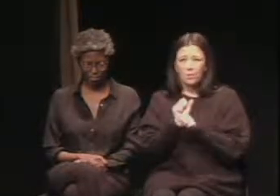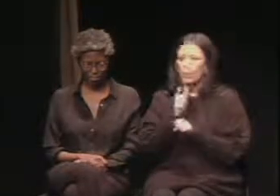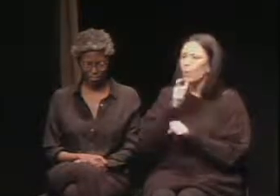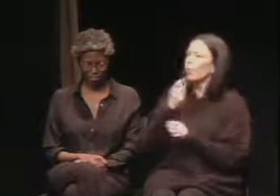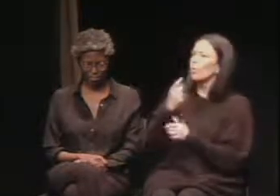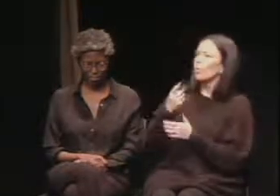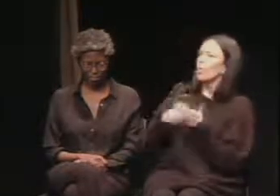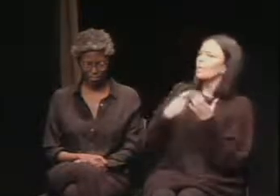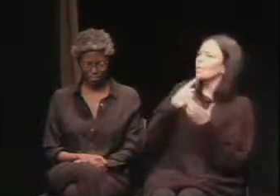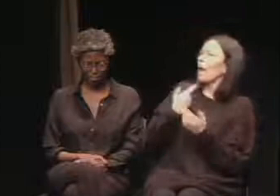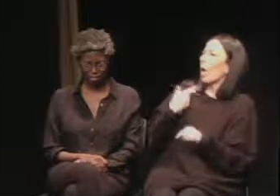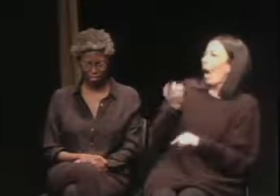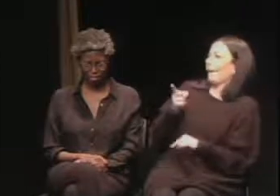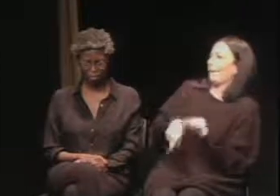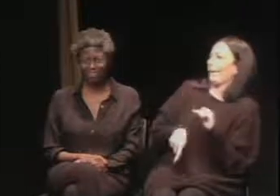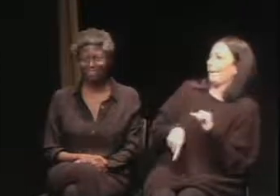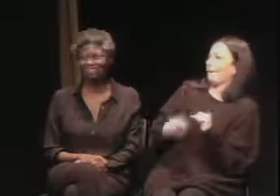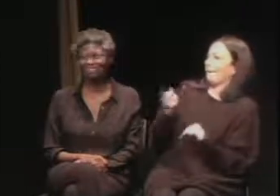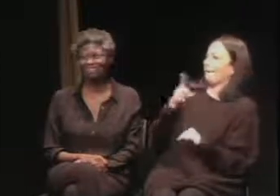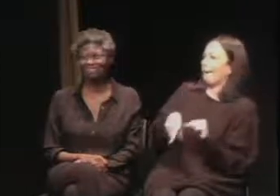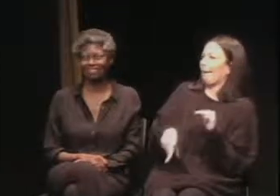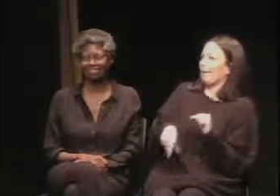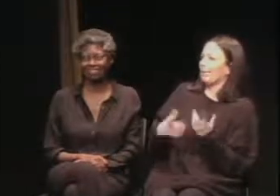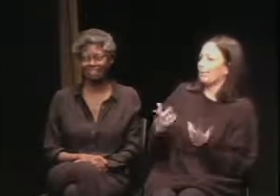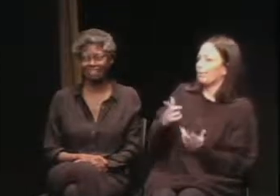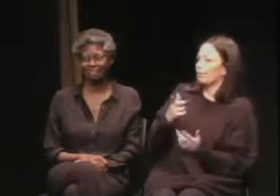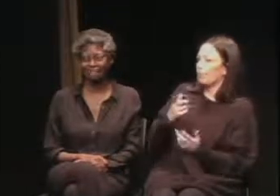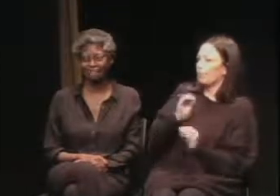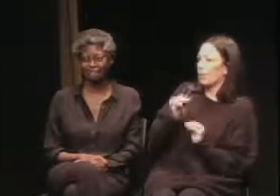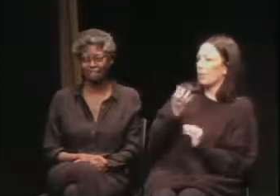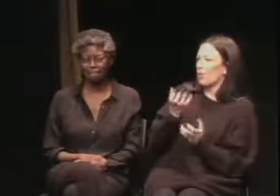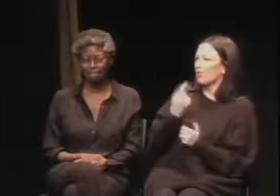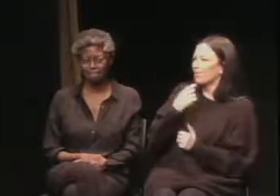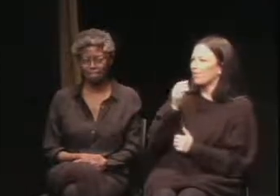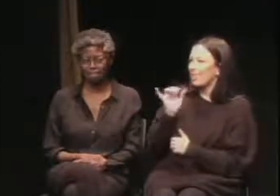to say, I can't do it? Right. I don't have it. Who wants to say, it was me?